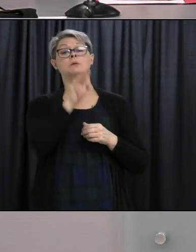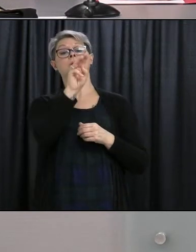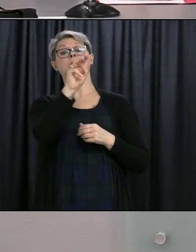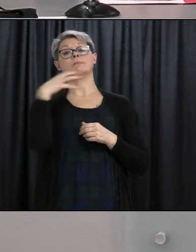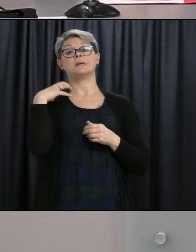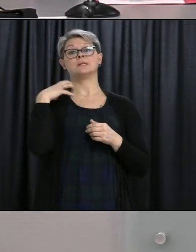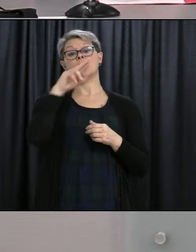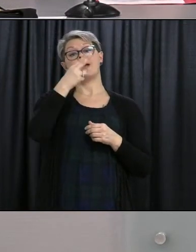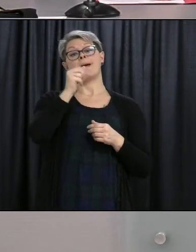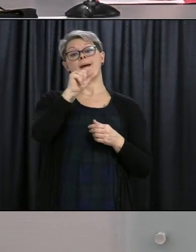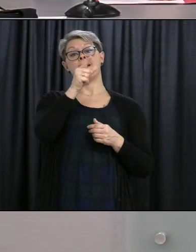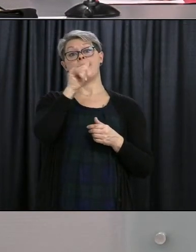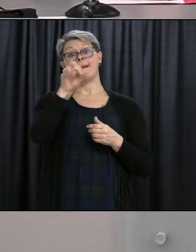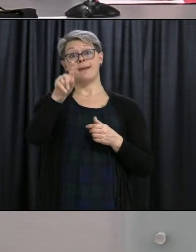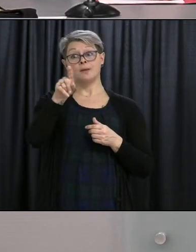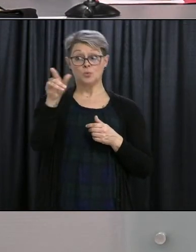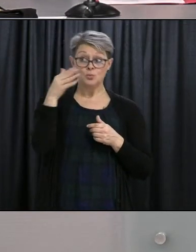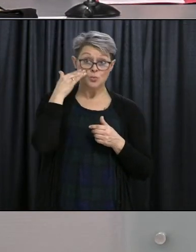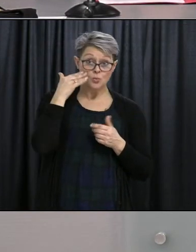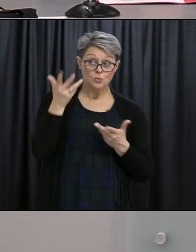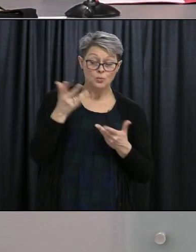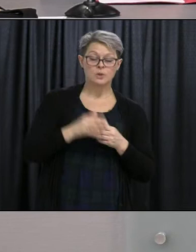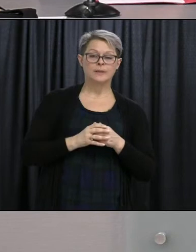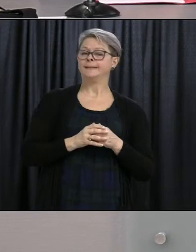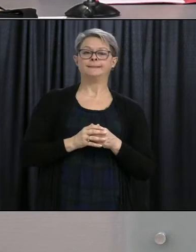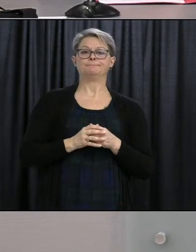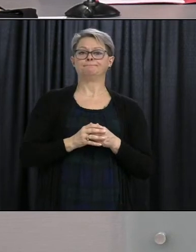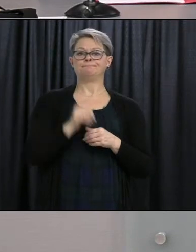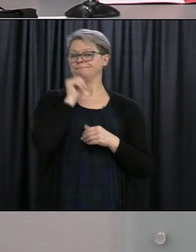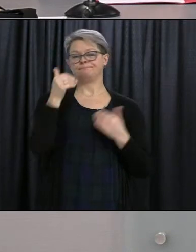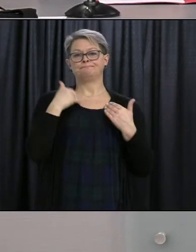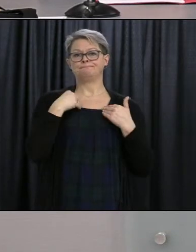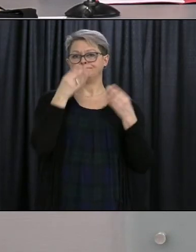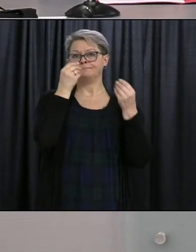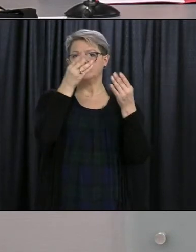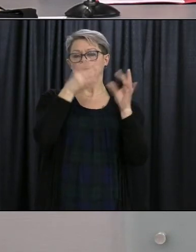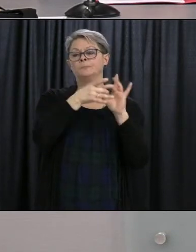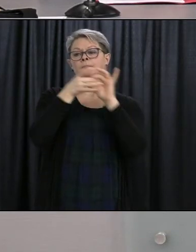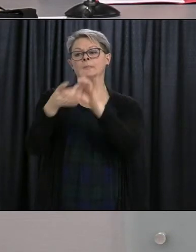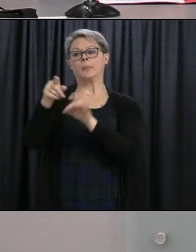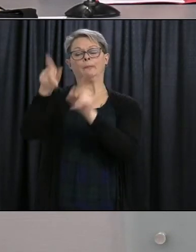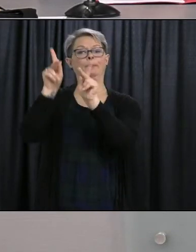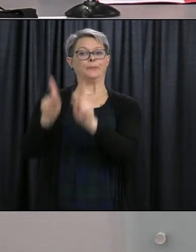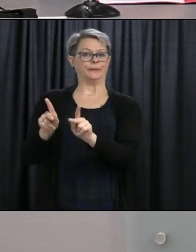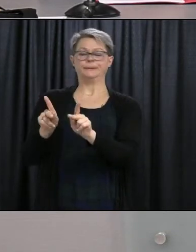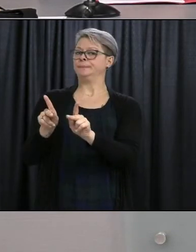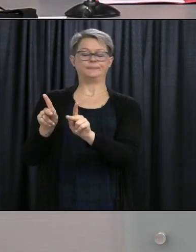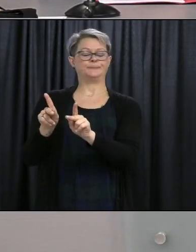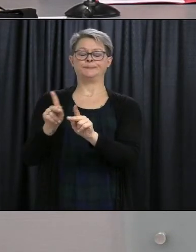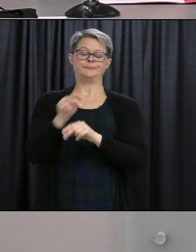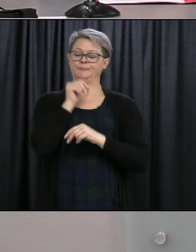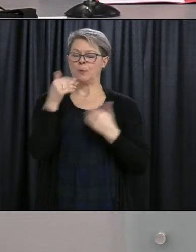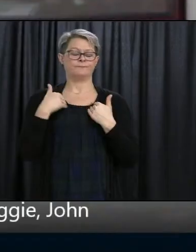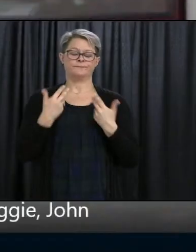Sorry, I had you on mute. I don't have any information about the individual's vaccine status, no.